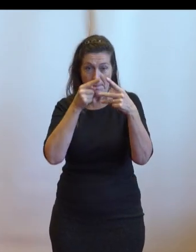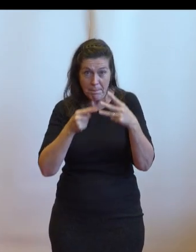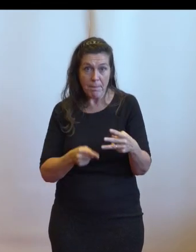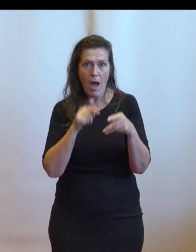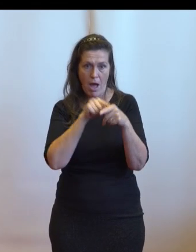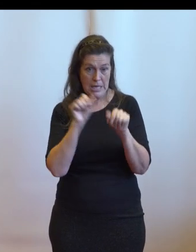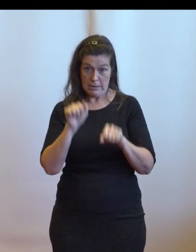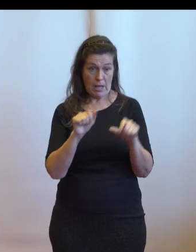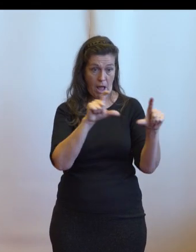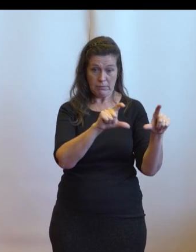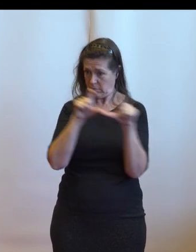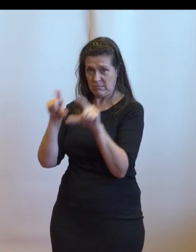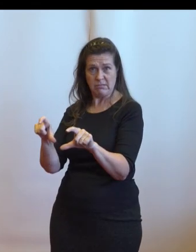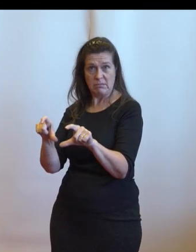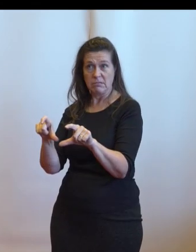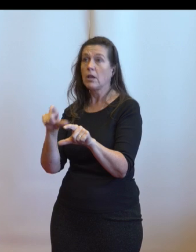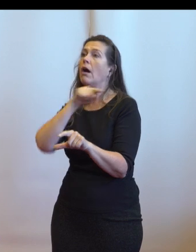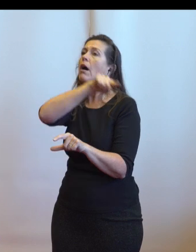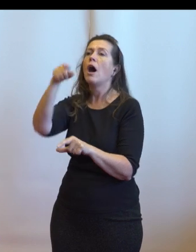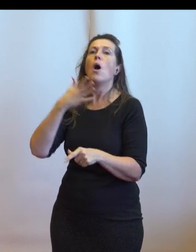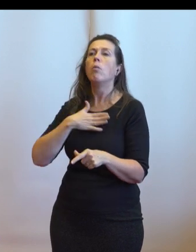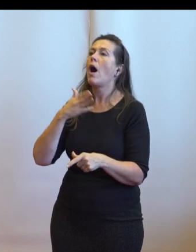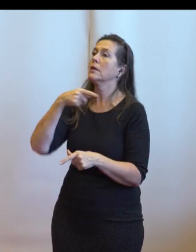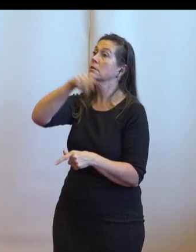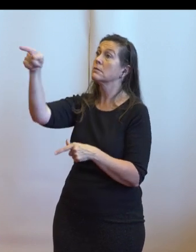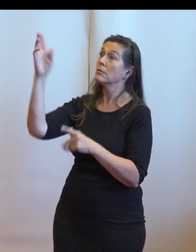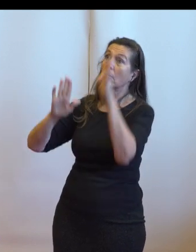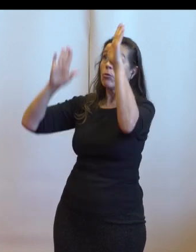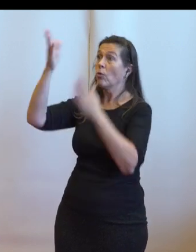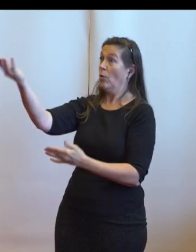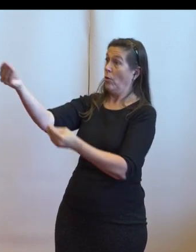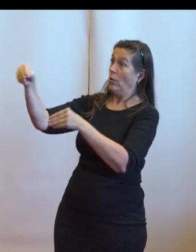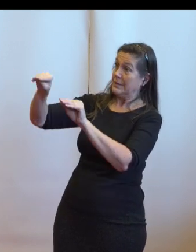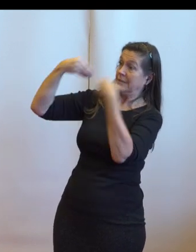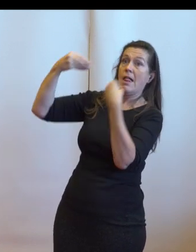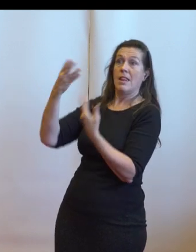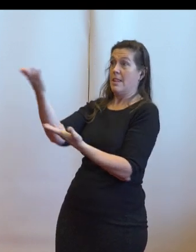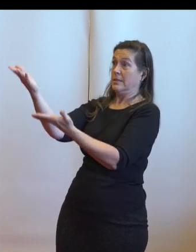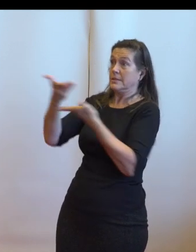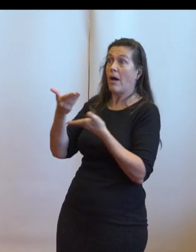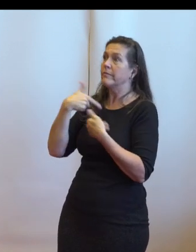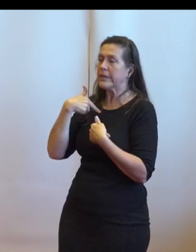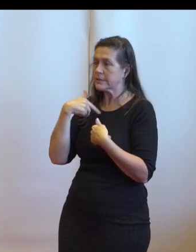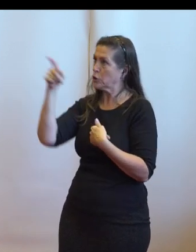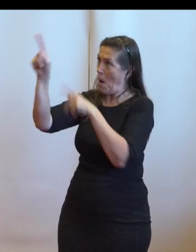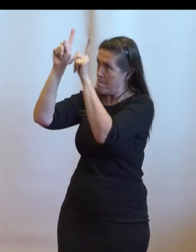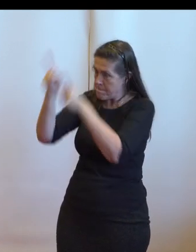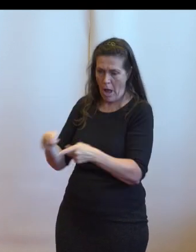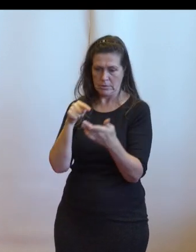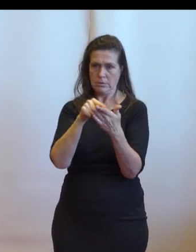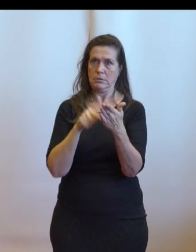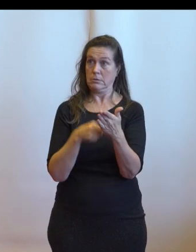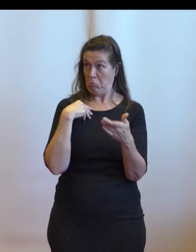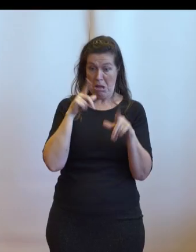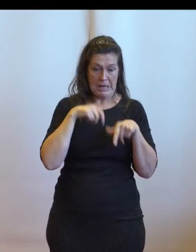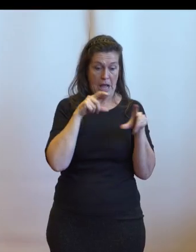you could copy and paste into your request for proposals around accessibility that we would encourage you to do. There's some guidance around how to use